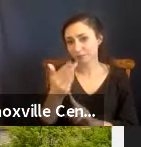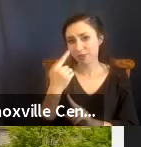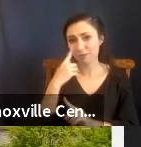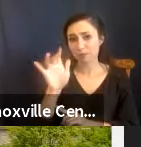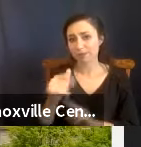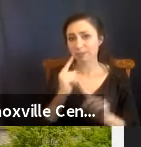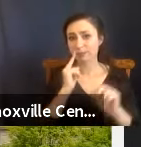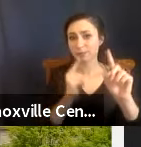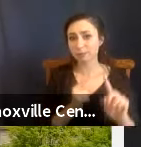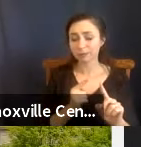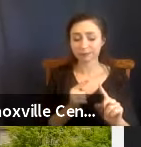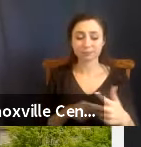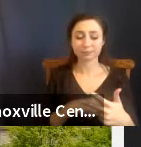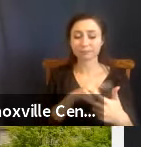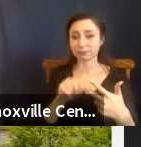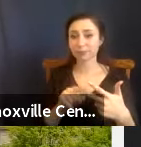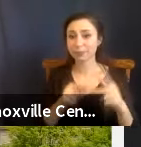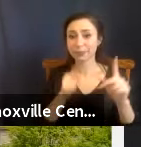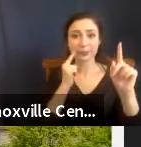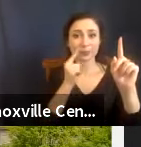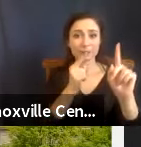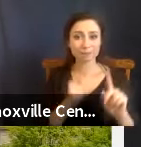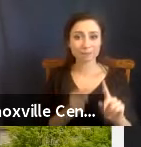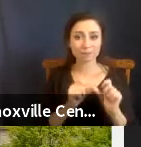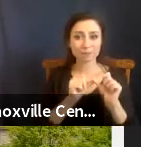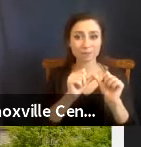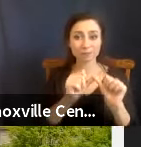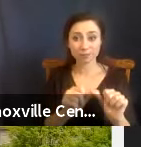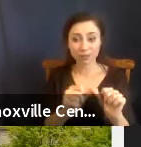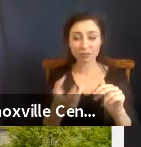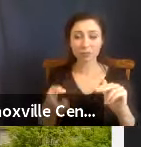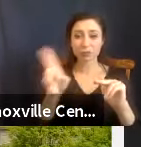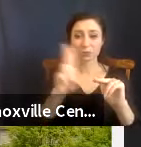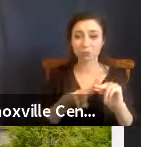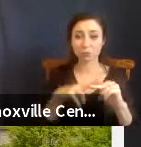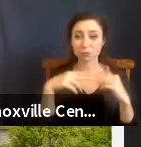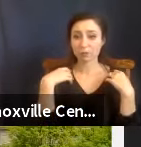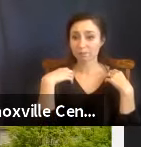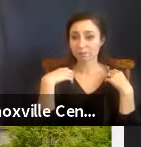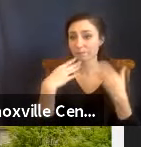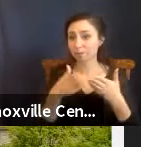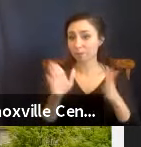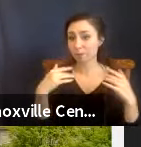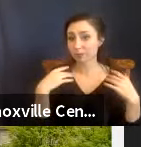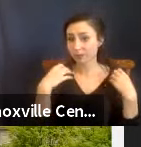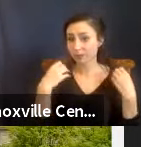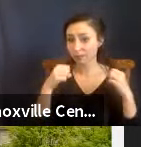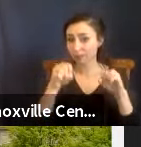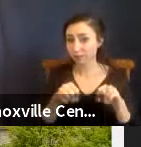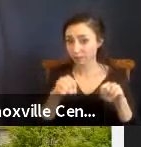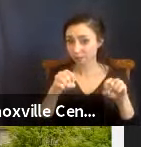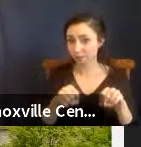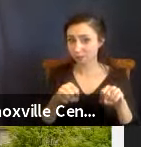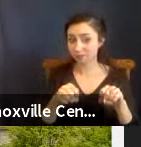For our third benchmark, sustained or increased public health capability. For this benchmark, we aim to